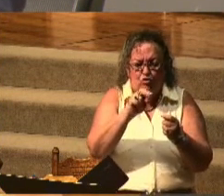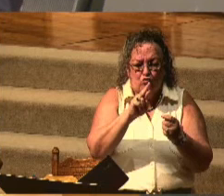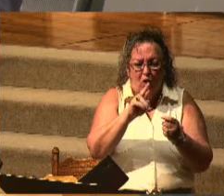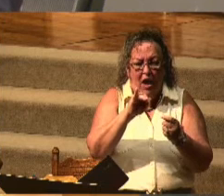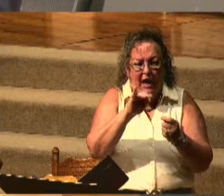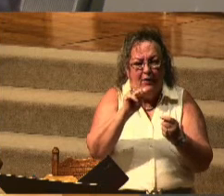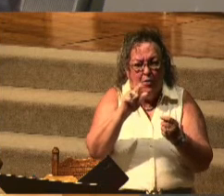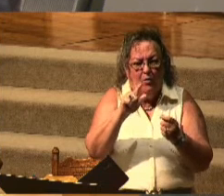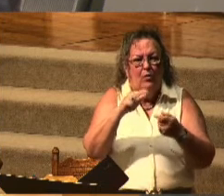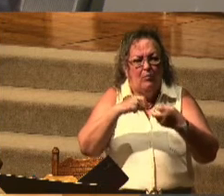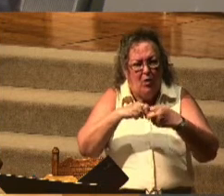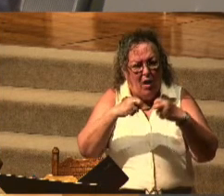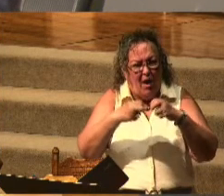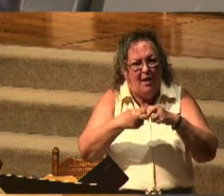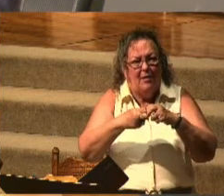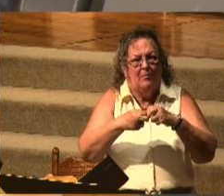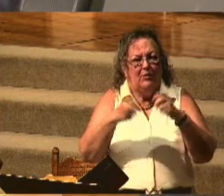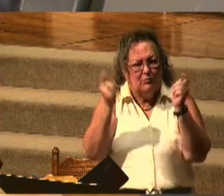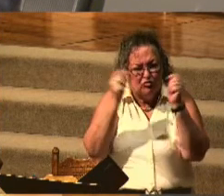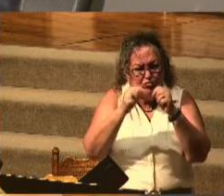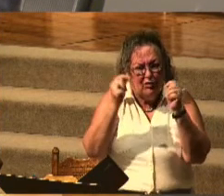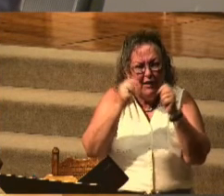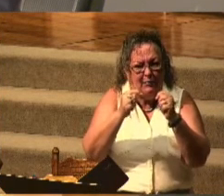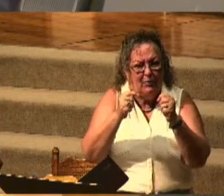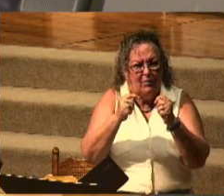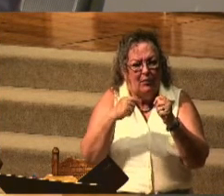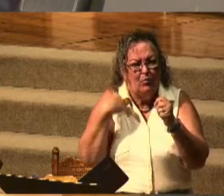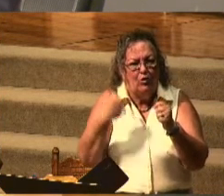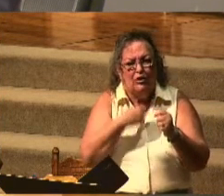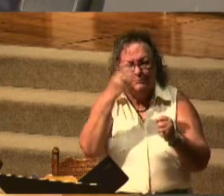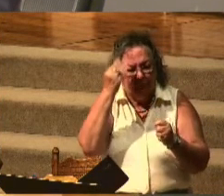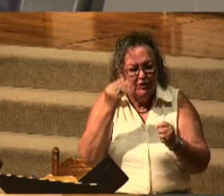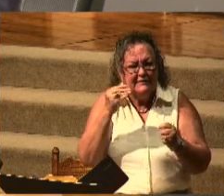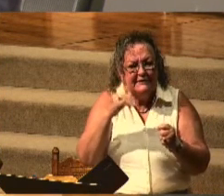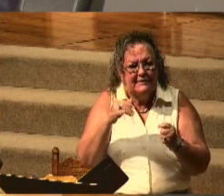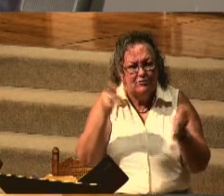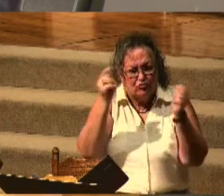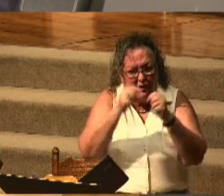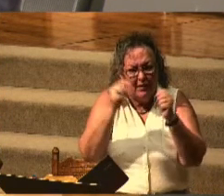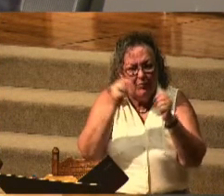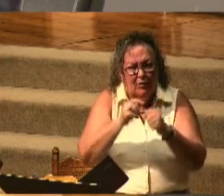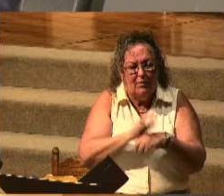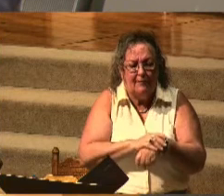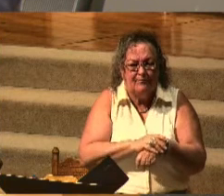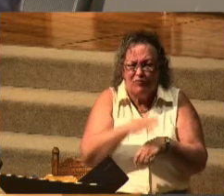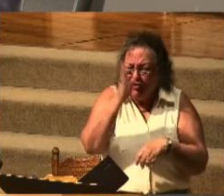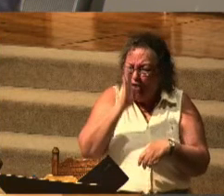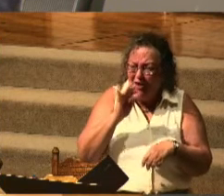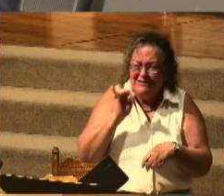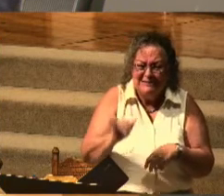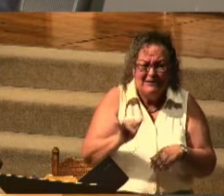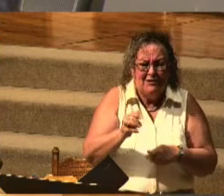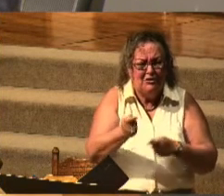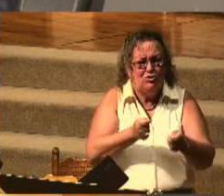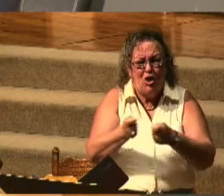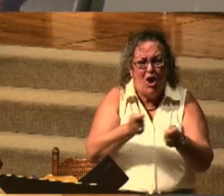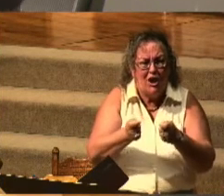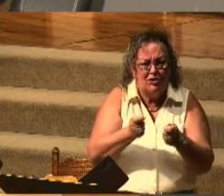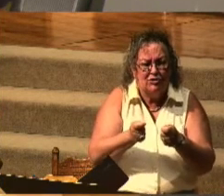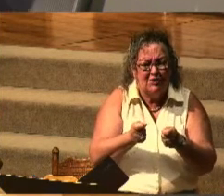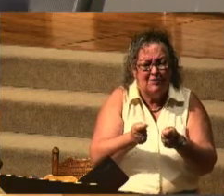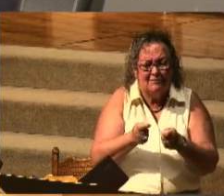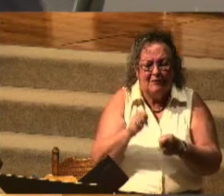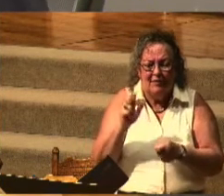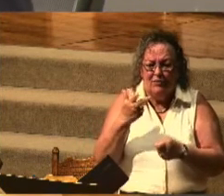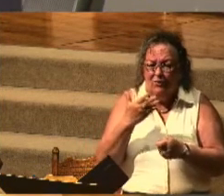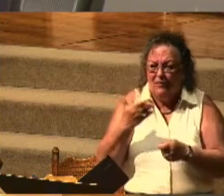realize that we're just going through a trial. God's still in charge. And the third